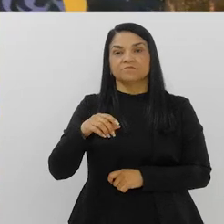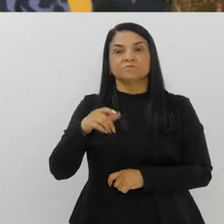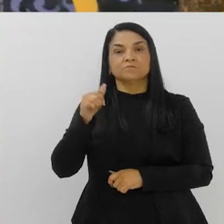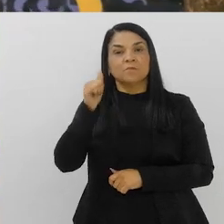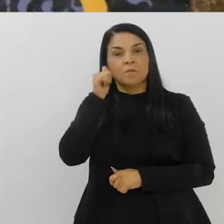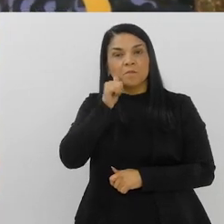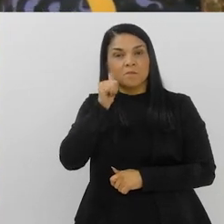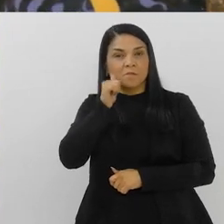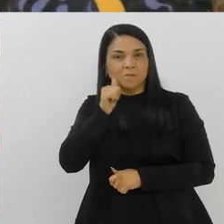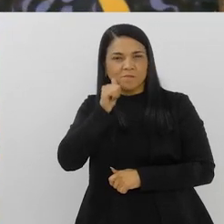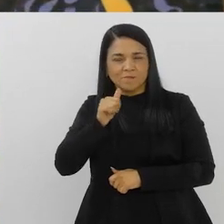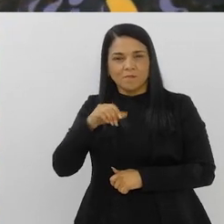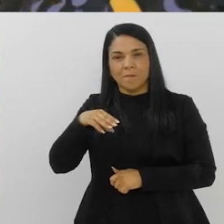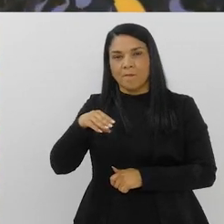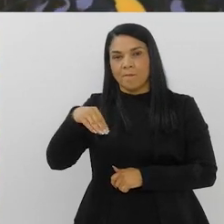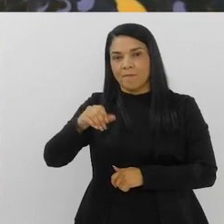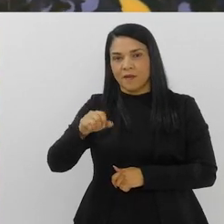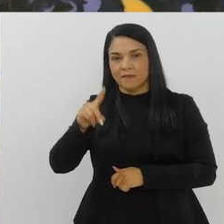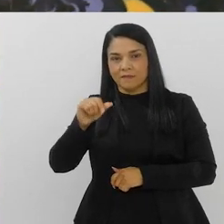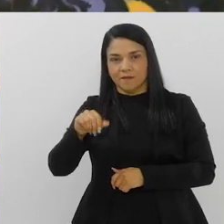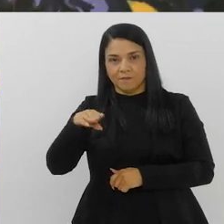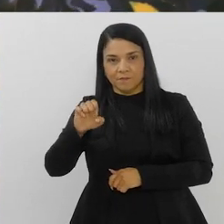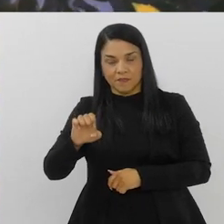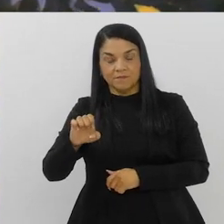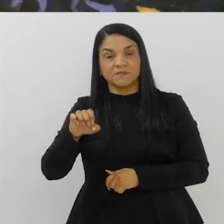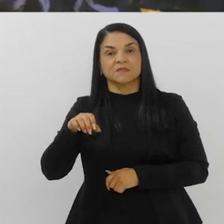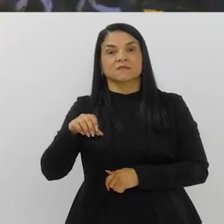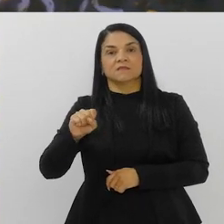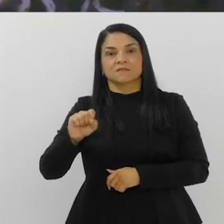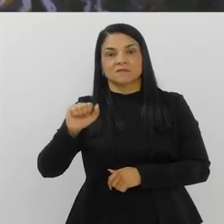Tap um monument